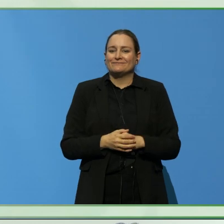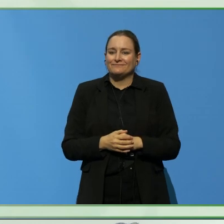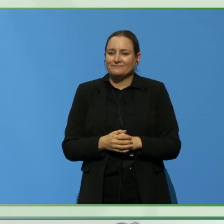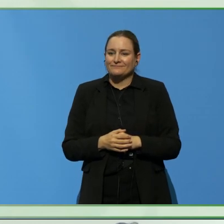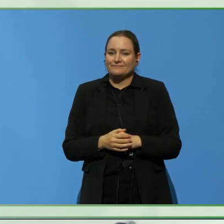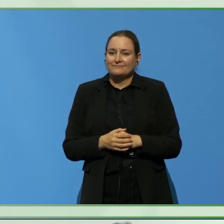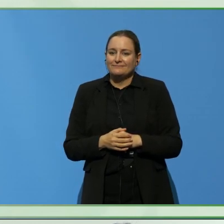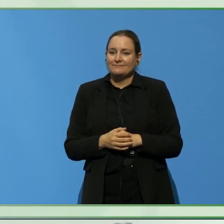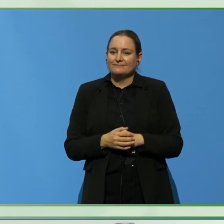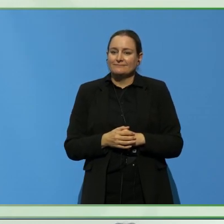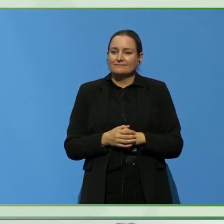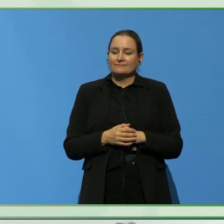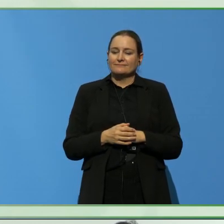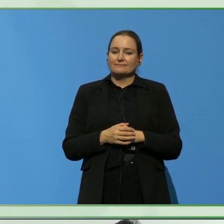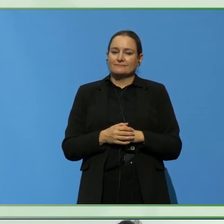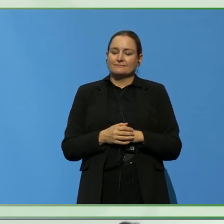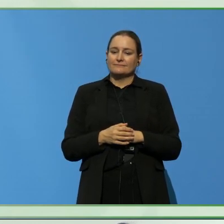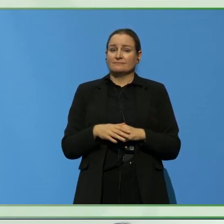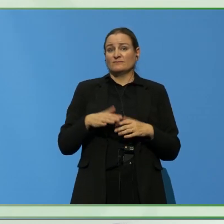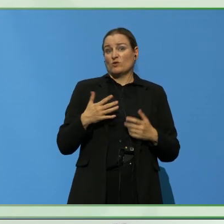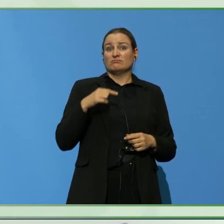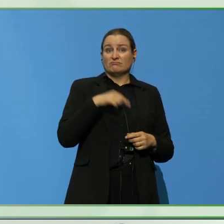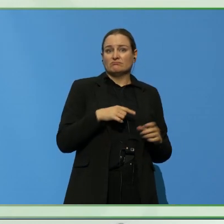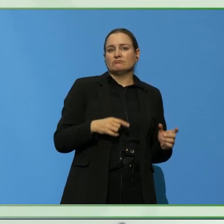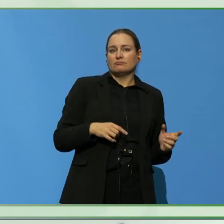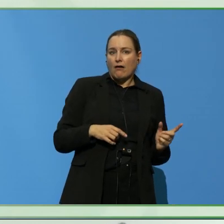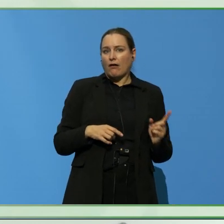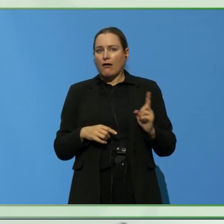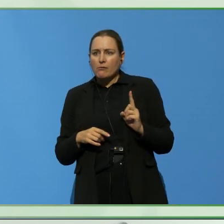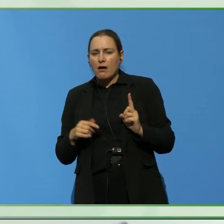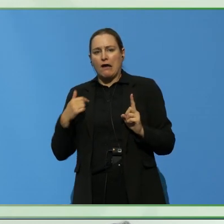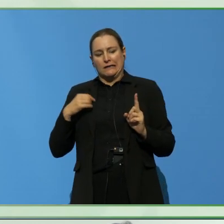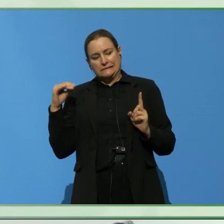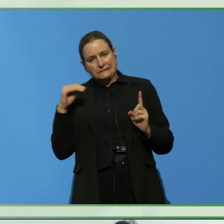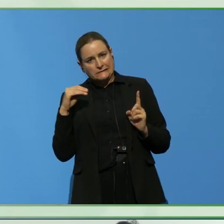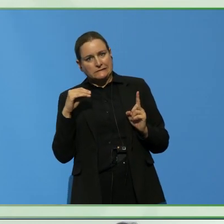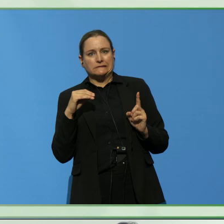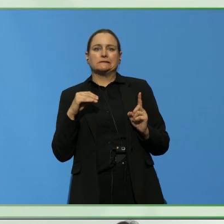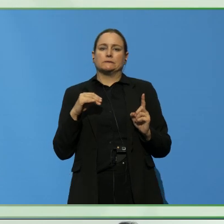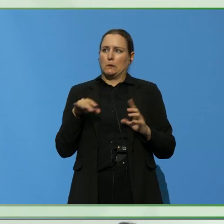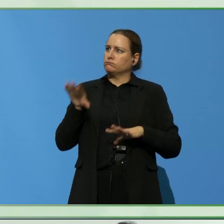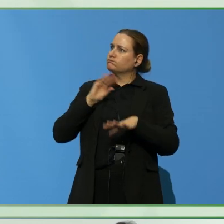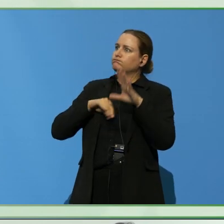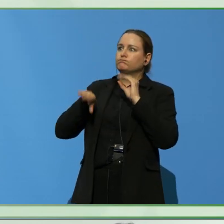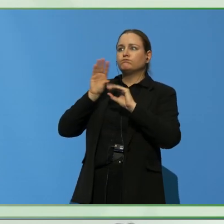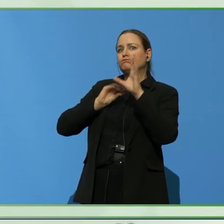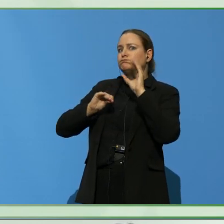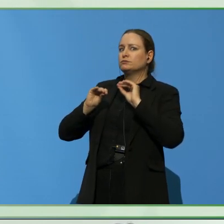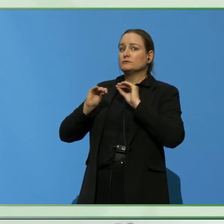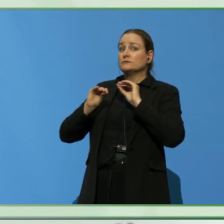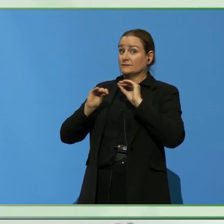more. And finally, I know this is the part that many of you are going to be interested in. Yes, we provide grant